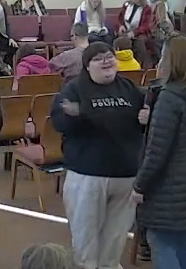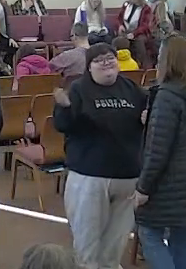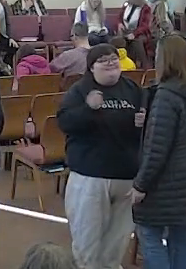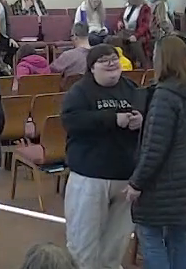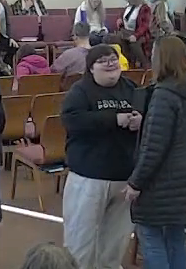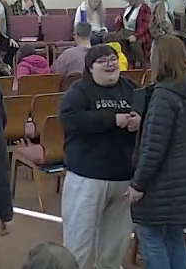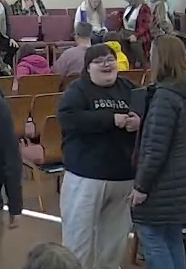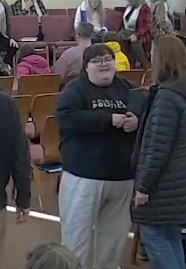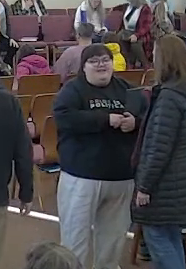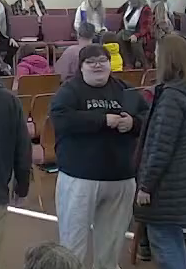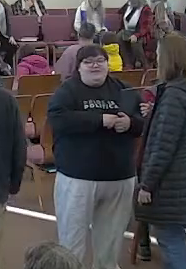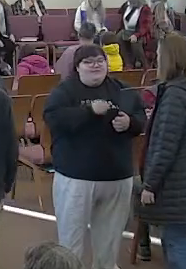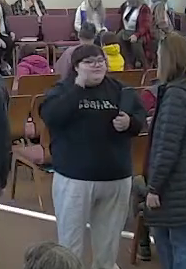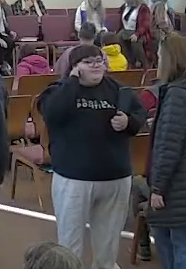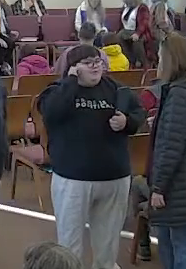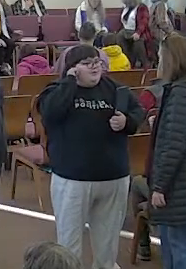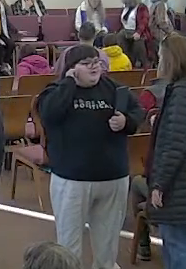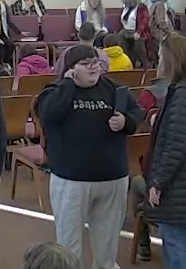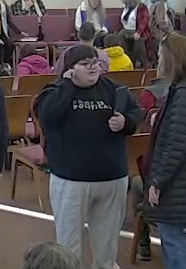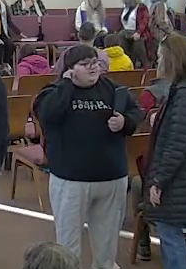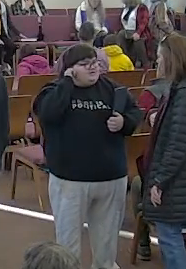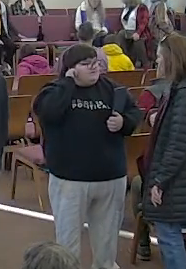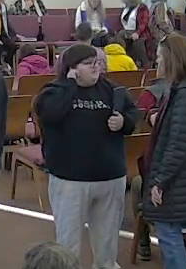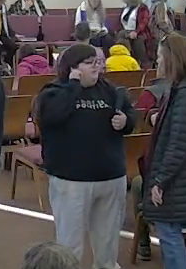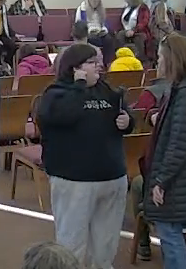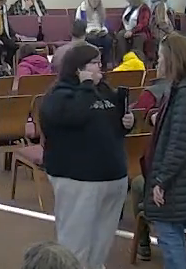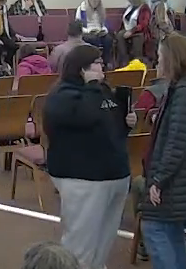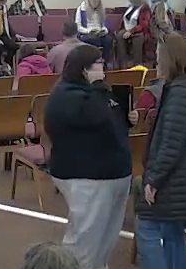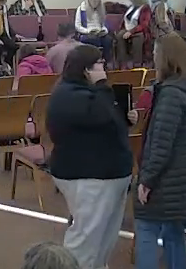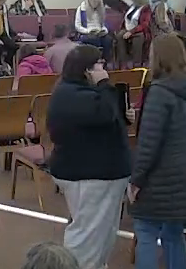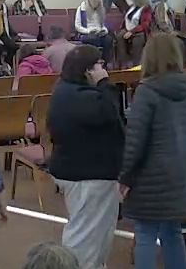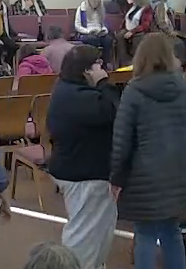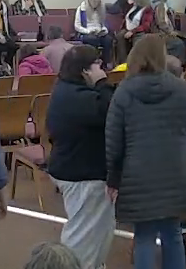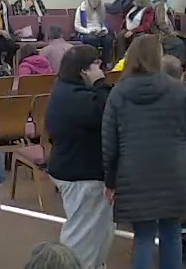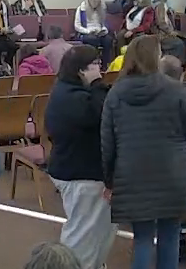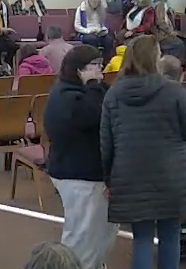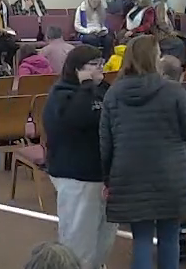both mix, I mix